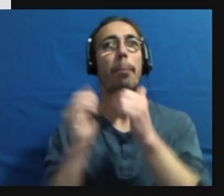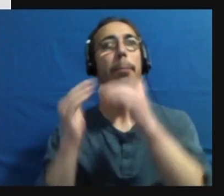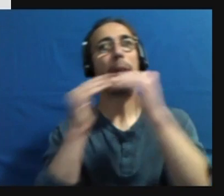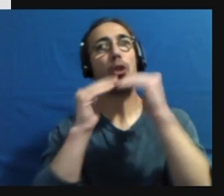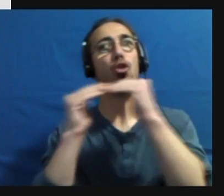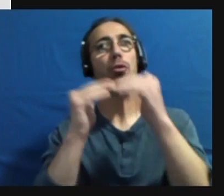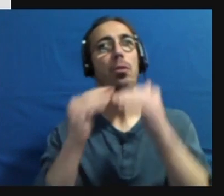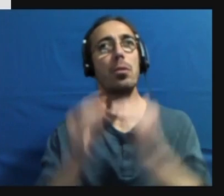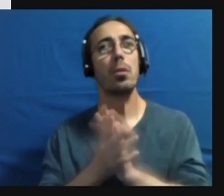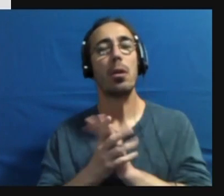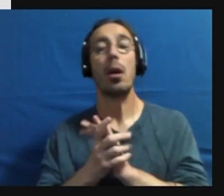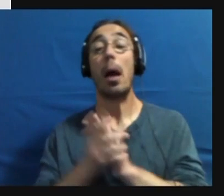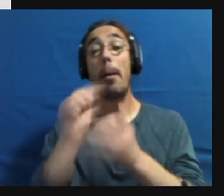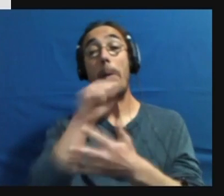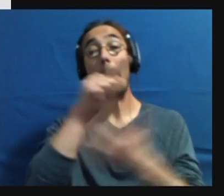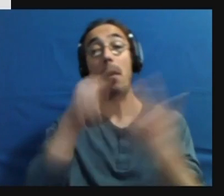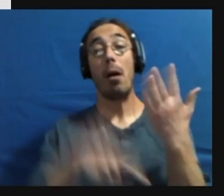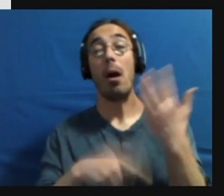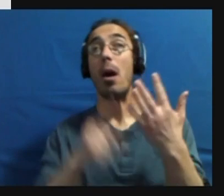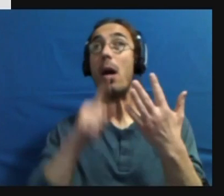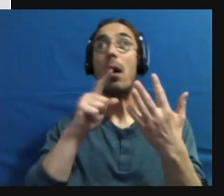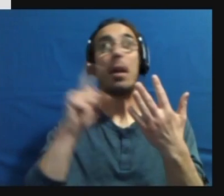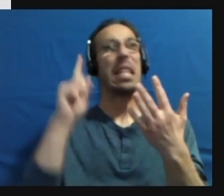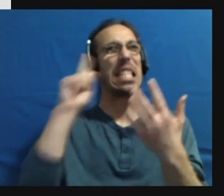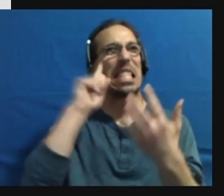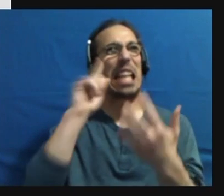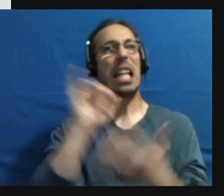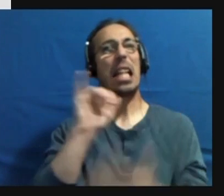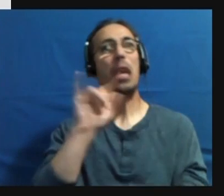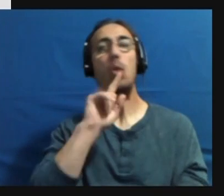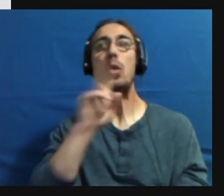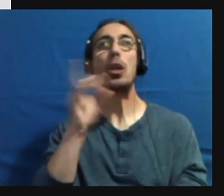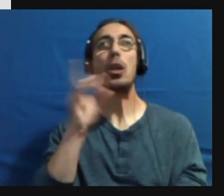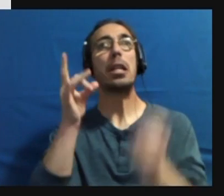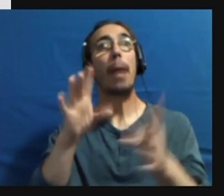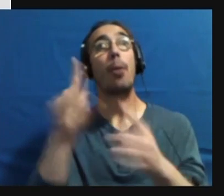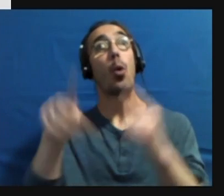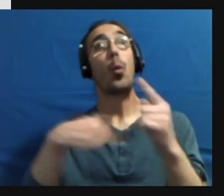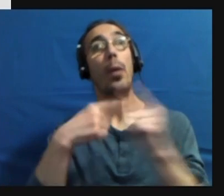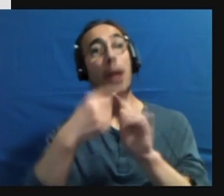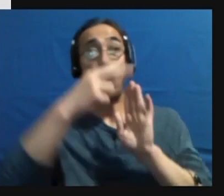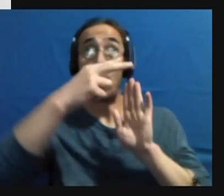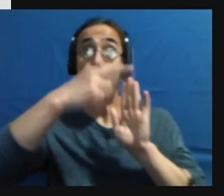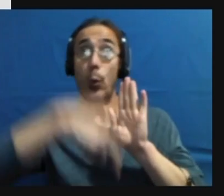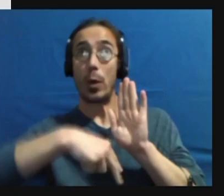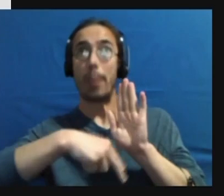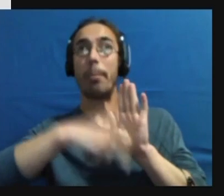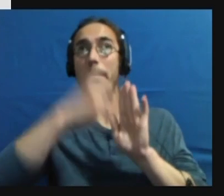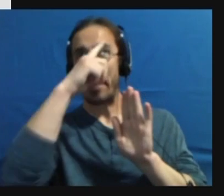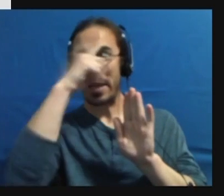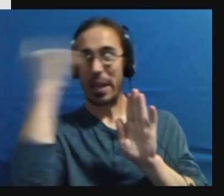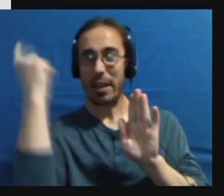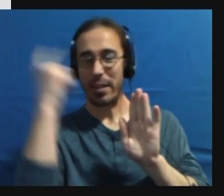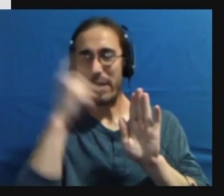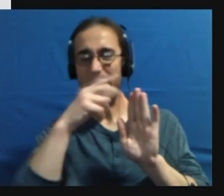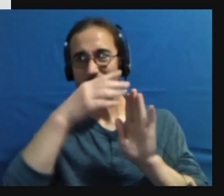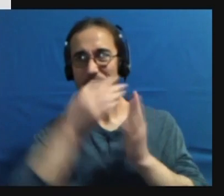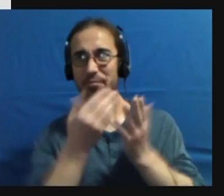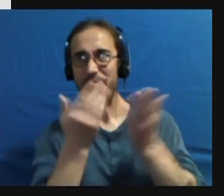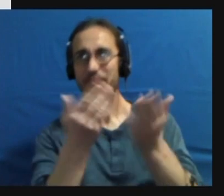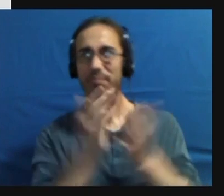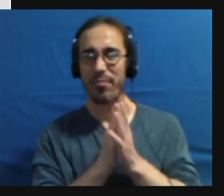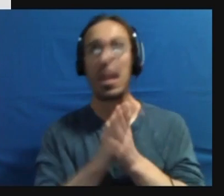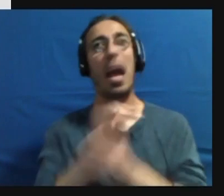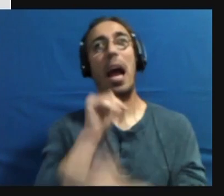And so many of those sound really, really terrible when I read them. And because I